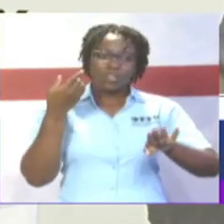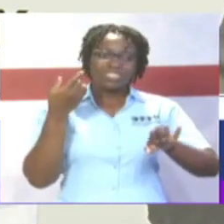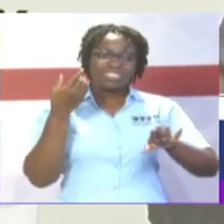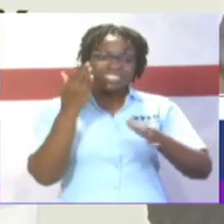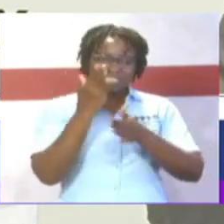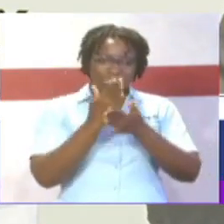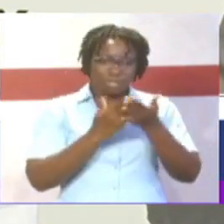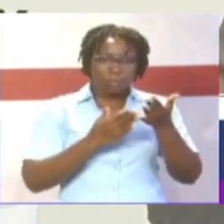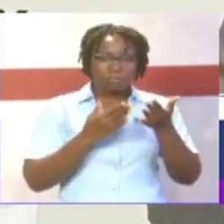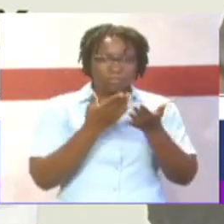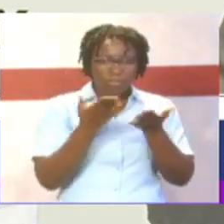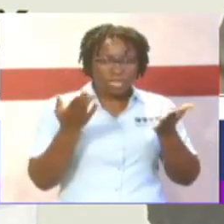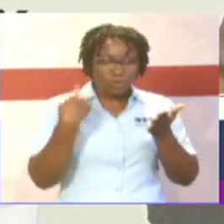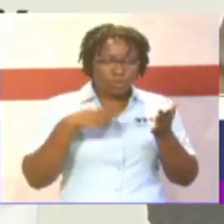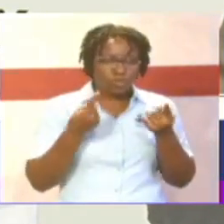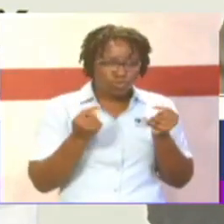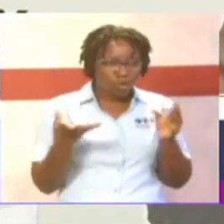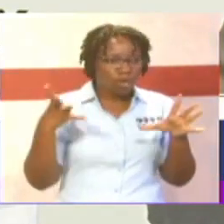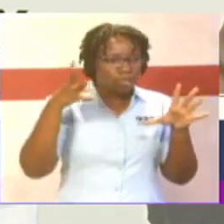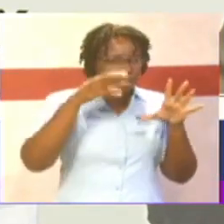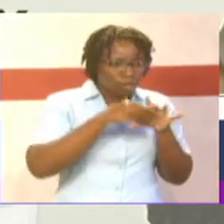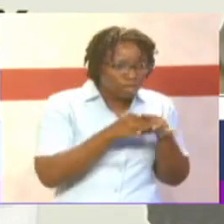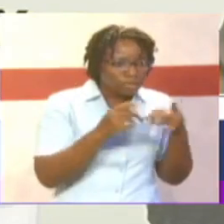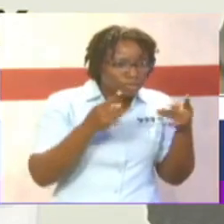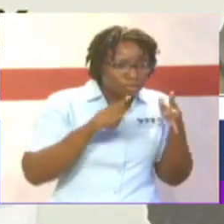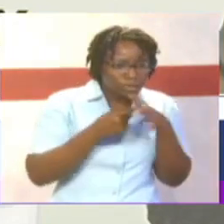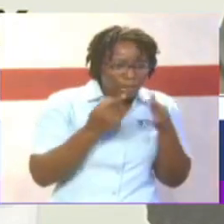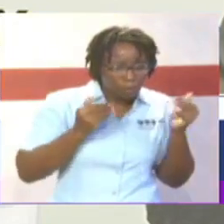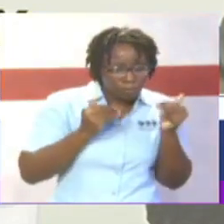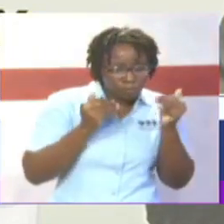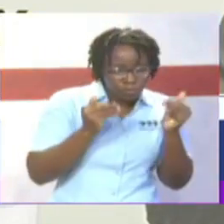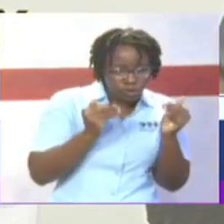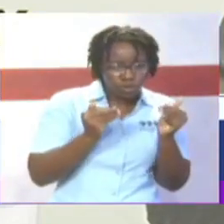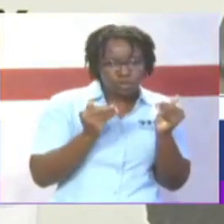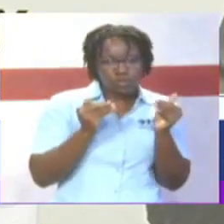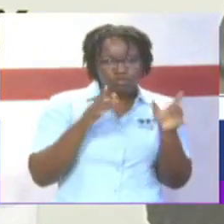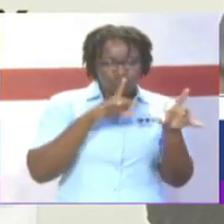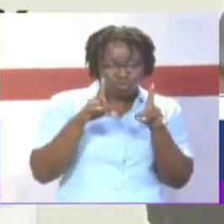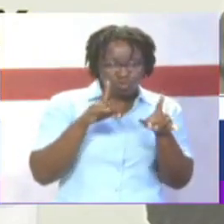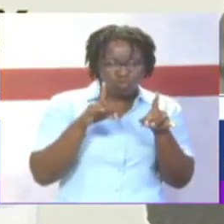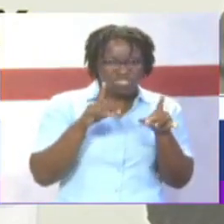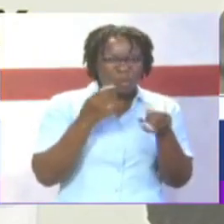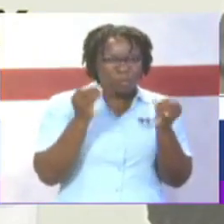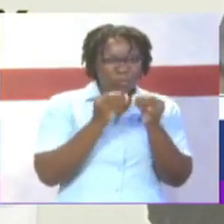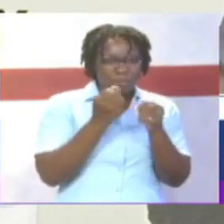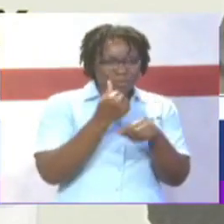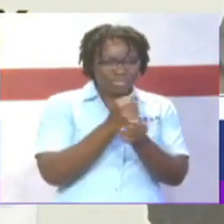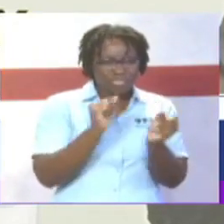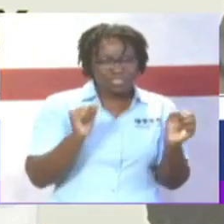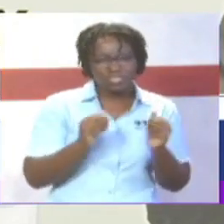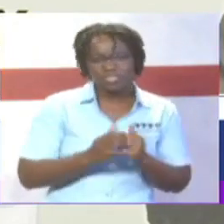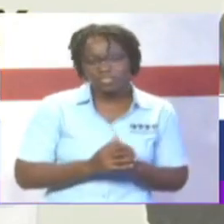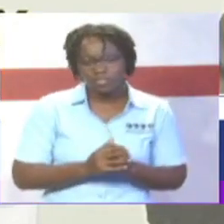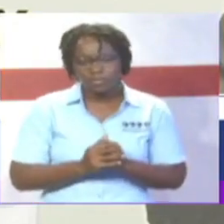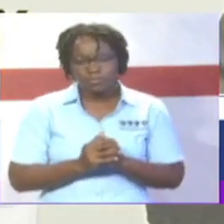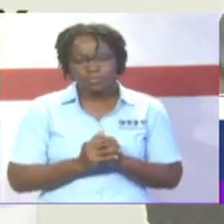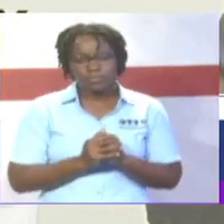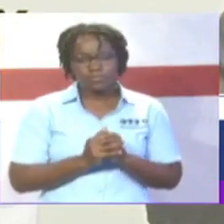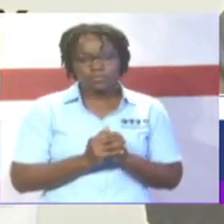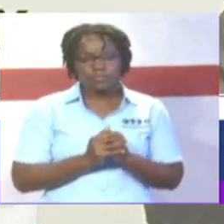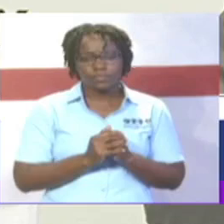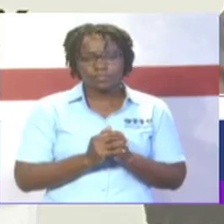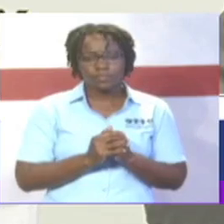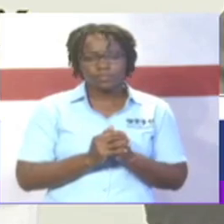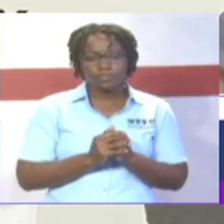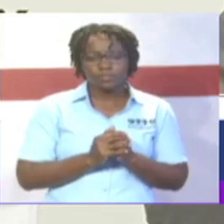that increase has been steadily noted from the start of October, any additional movement of